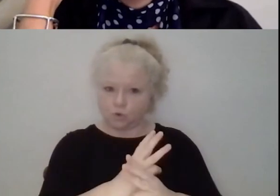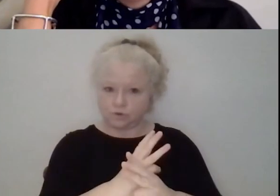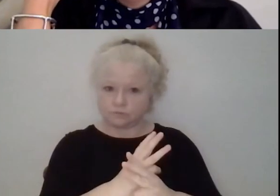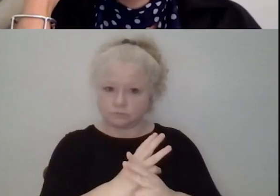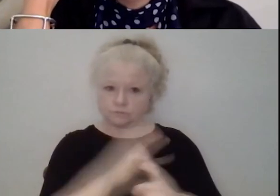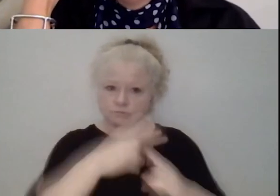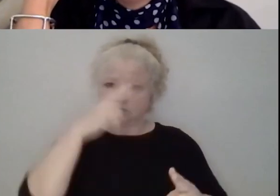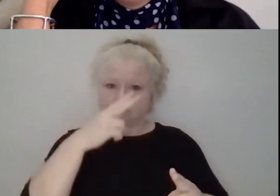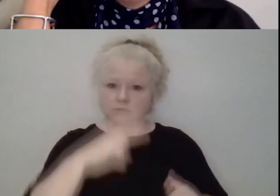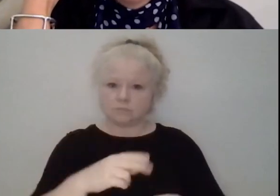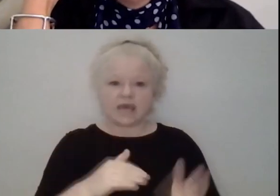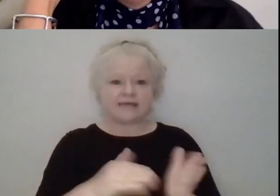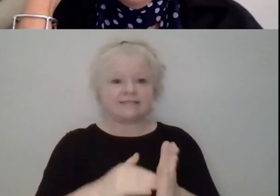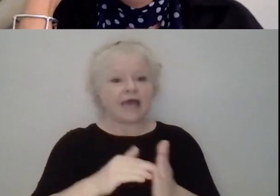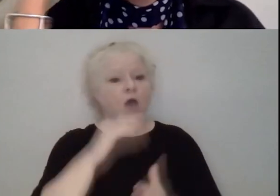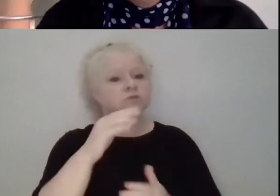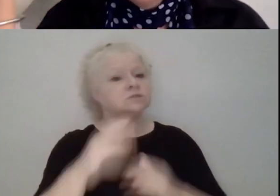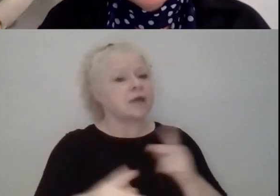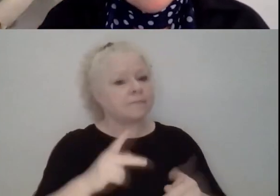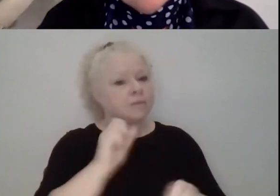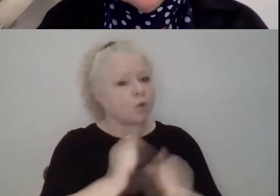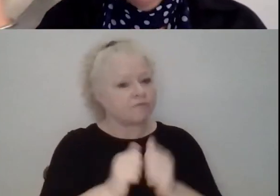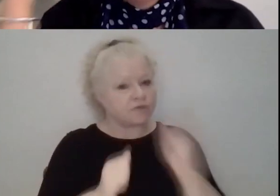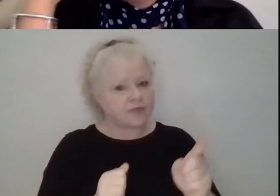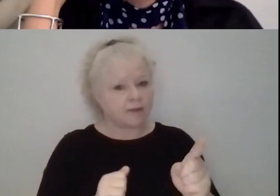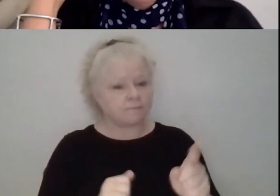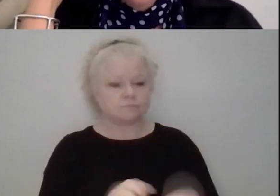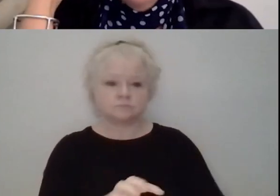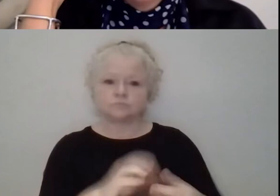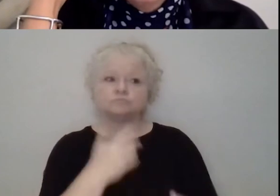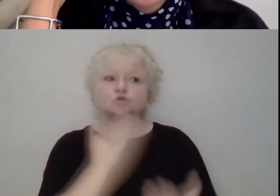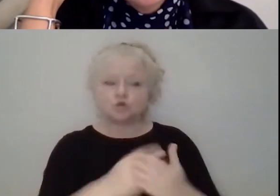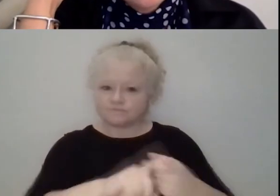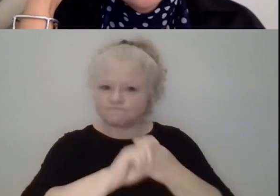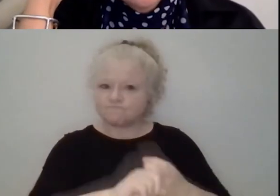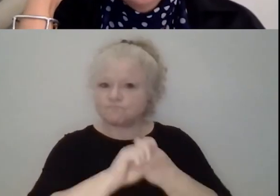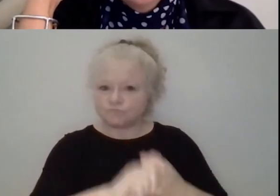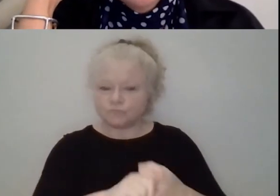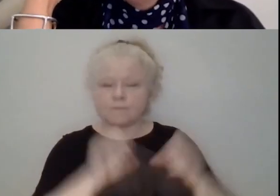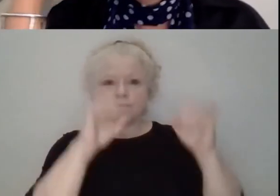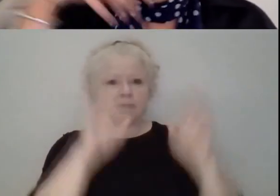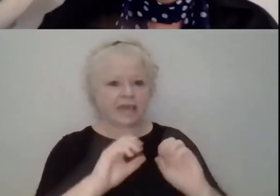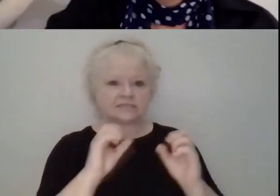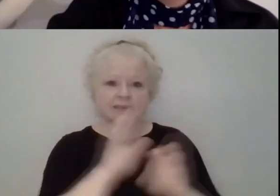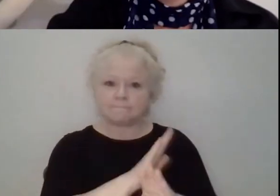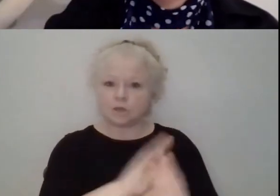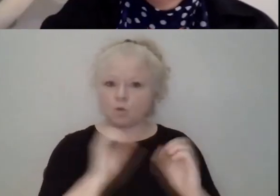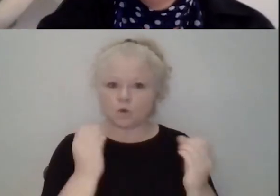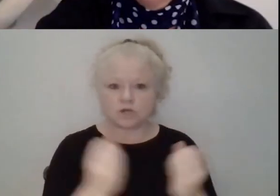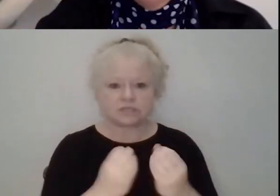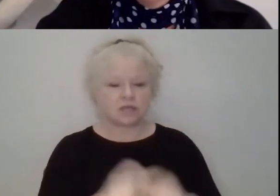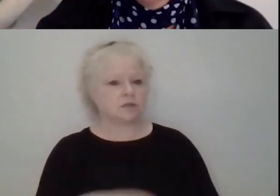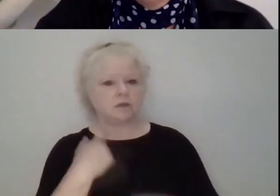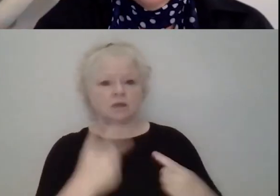folks working for Gensler all around the world. And they're my super pals. They're amazing. They're an amazing organization, have been unbelievable during